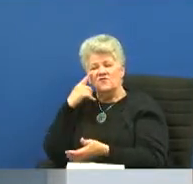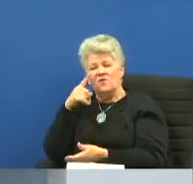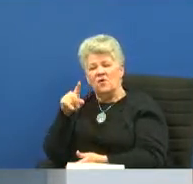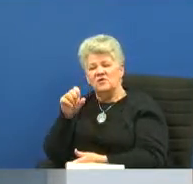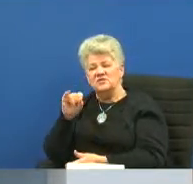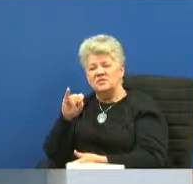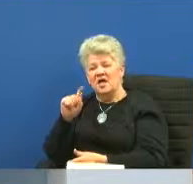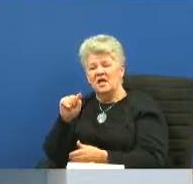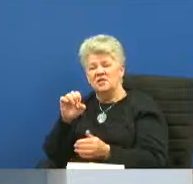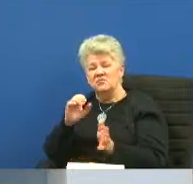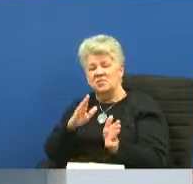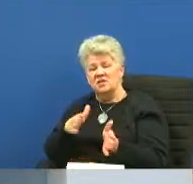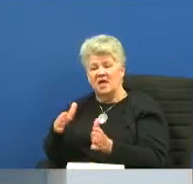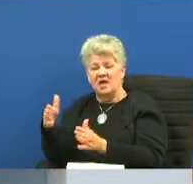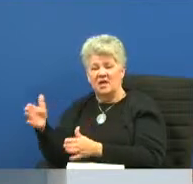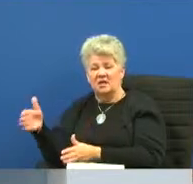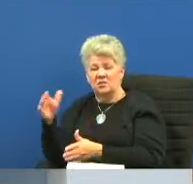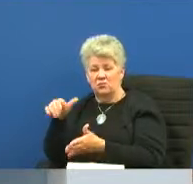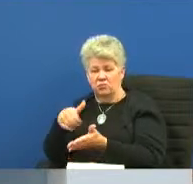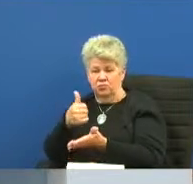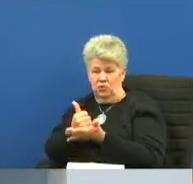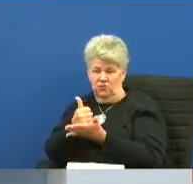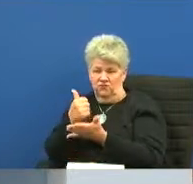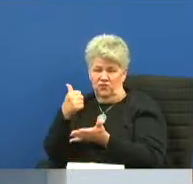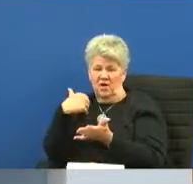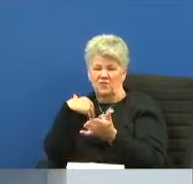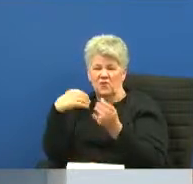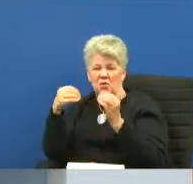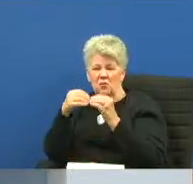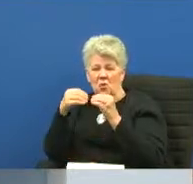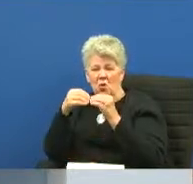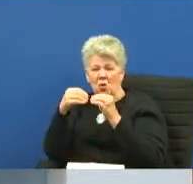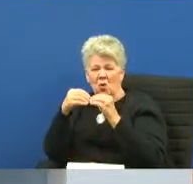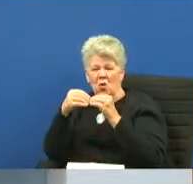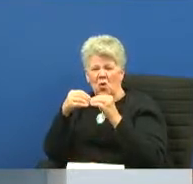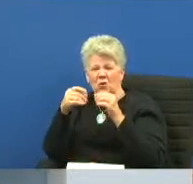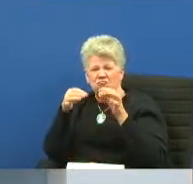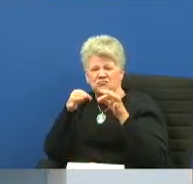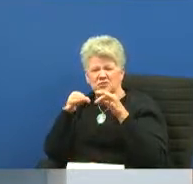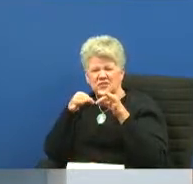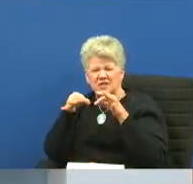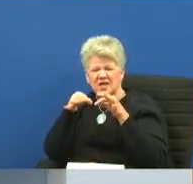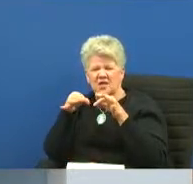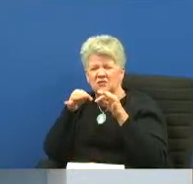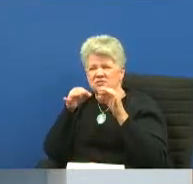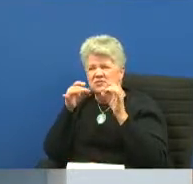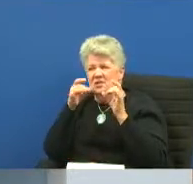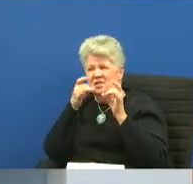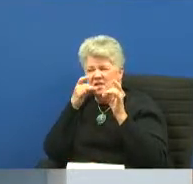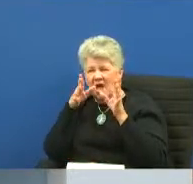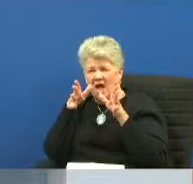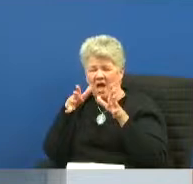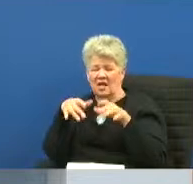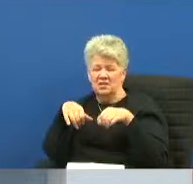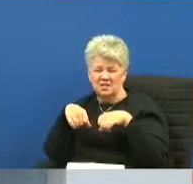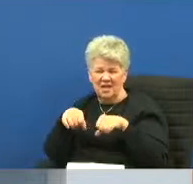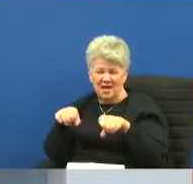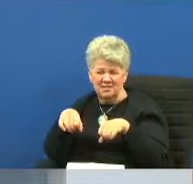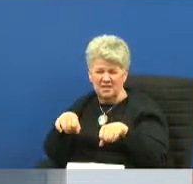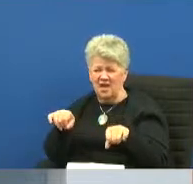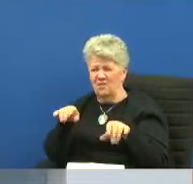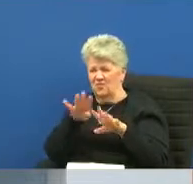approval for a mobile home park. There's additional details of the infrastructure, lighting, landscape buffers,